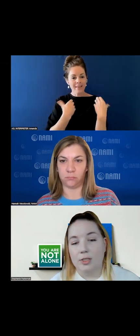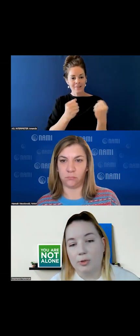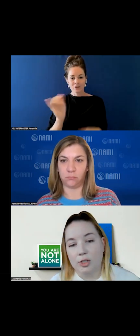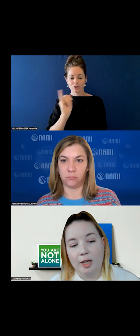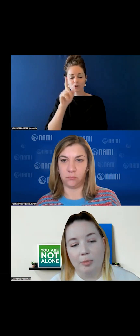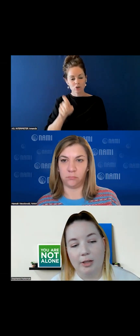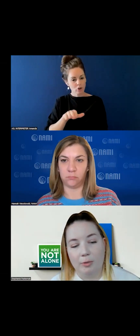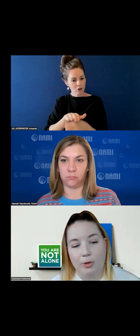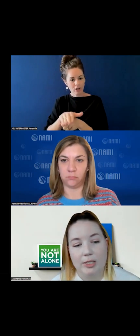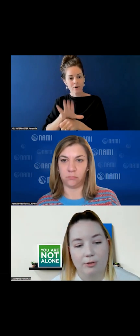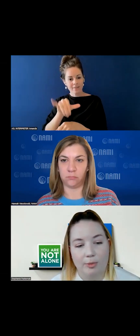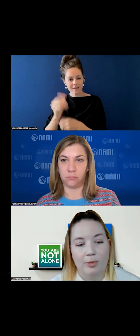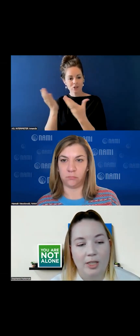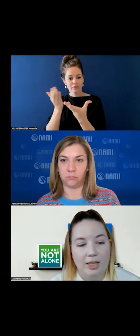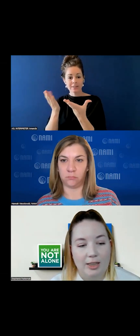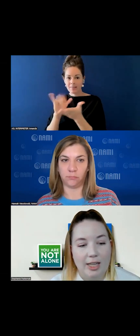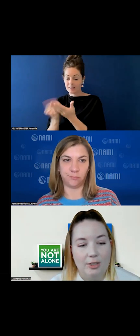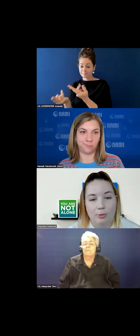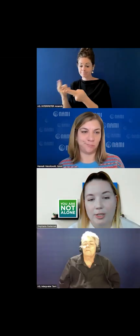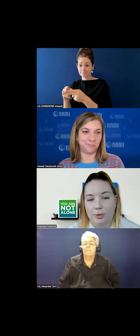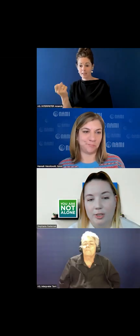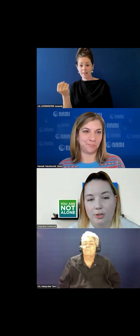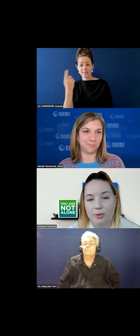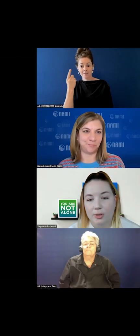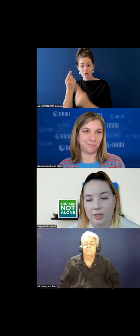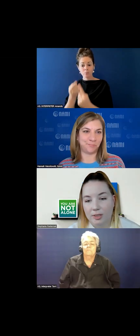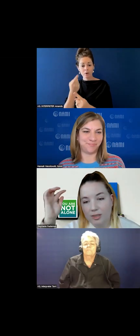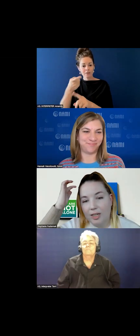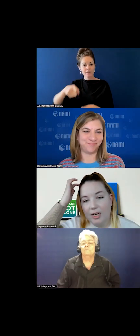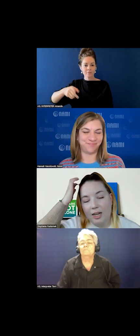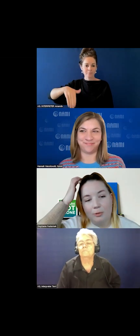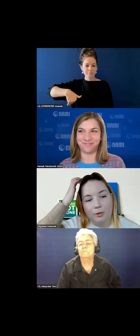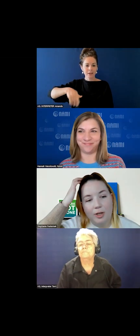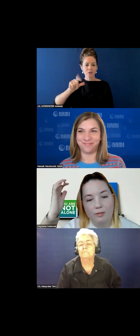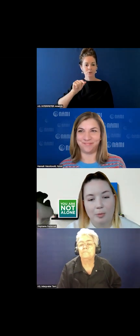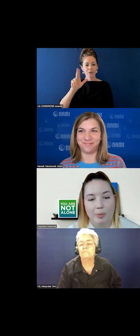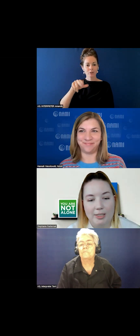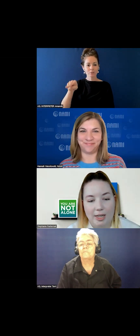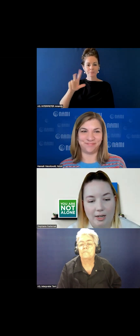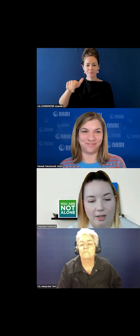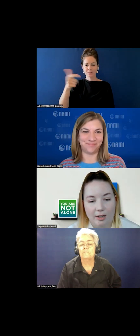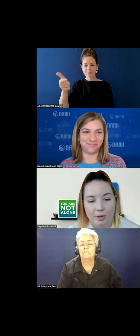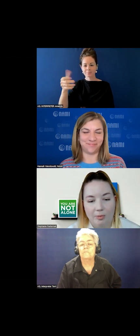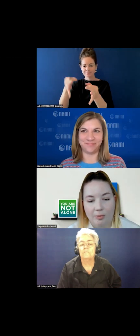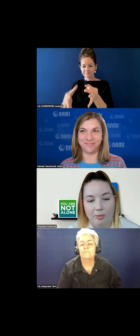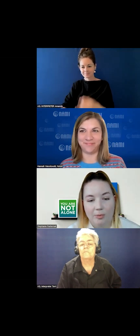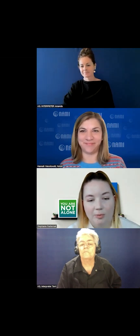crisis services, which is up 11 points from late 2022. And I will flip it back to